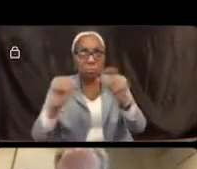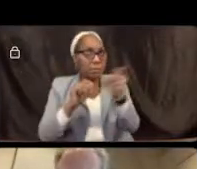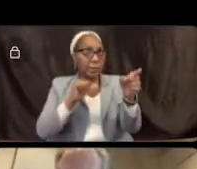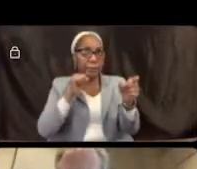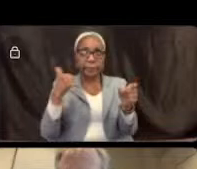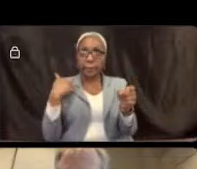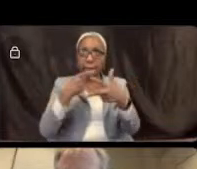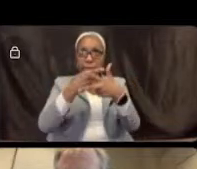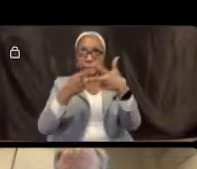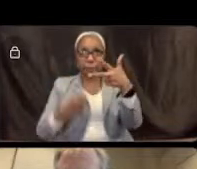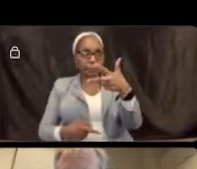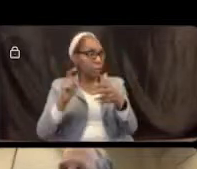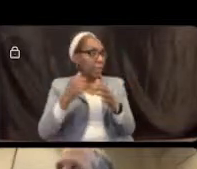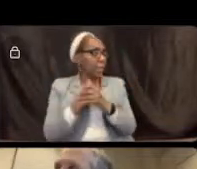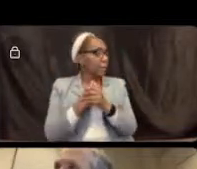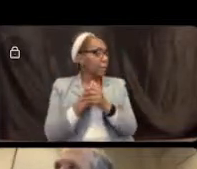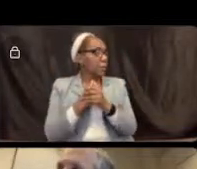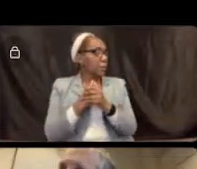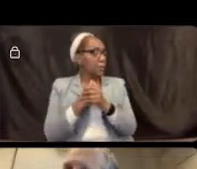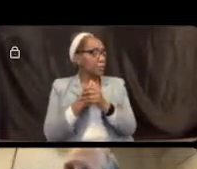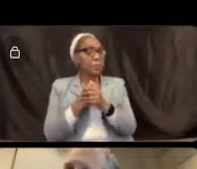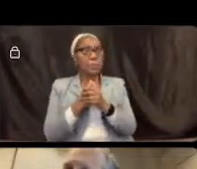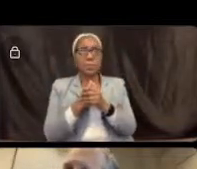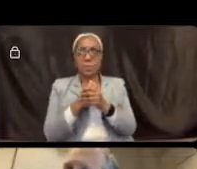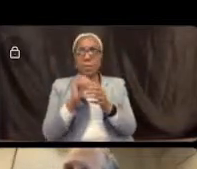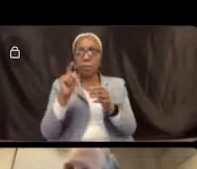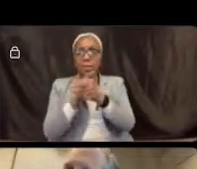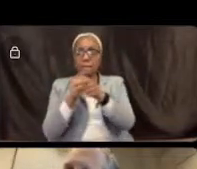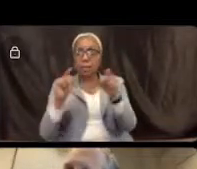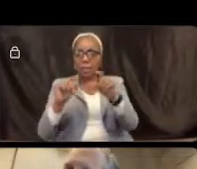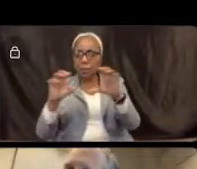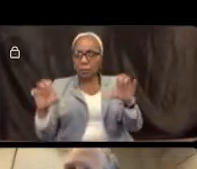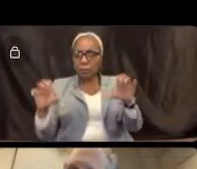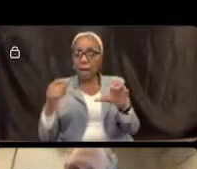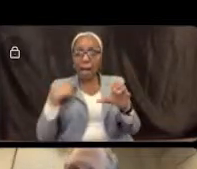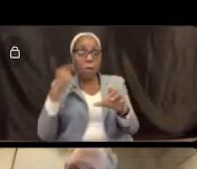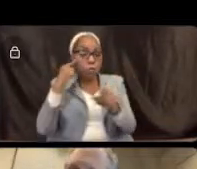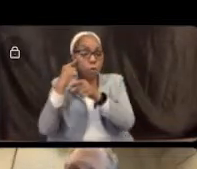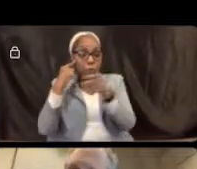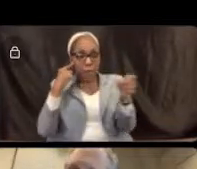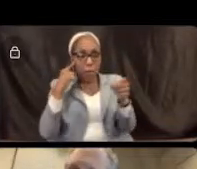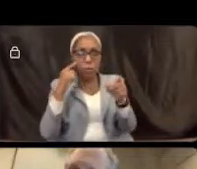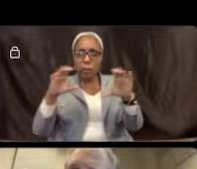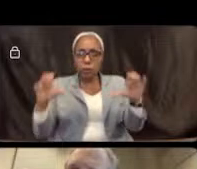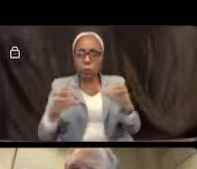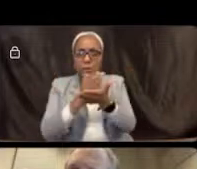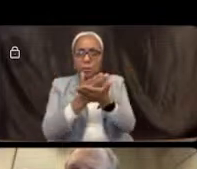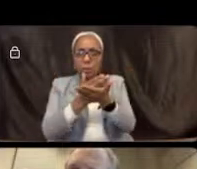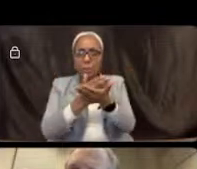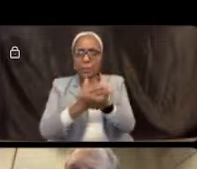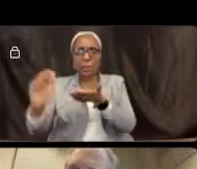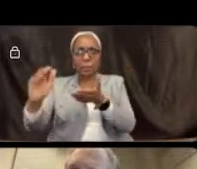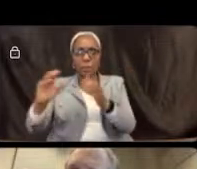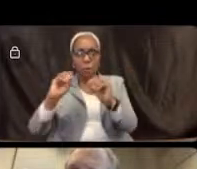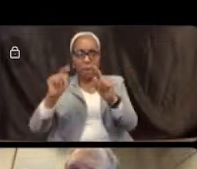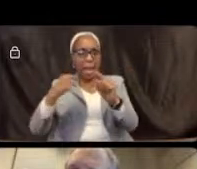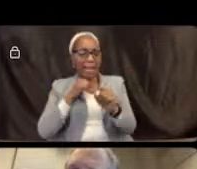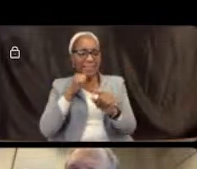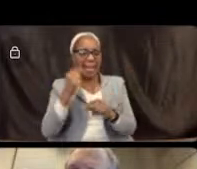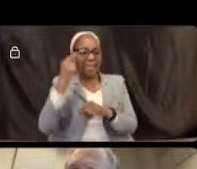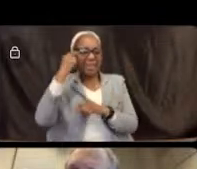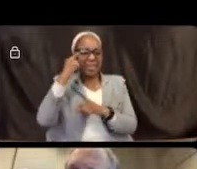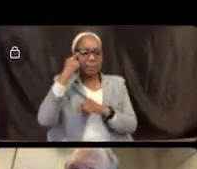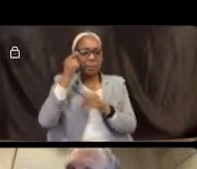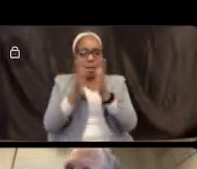And I heard today that they had been doing some clearing. I didn't think about asking them if they had a clearing